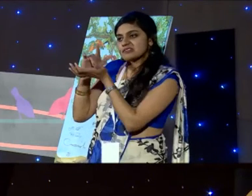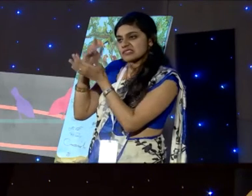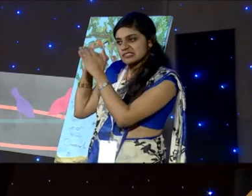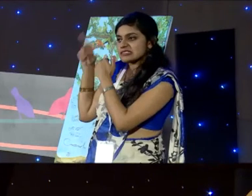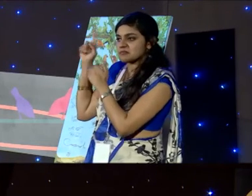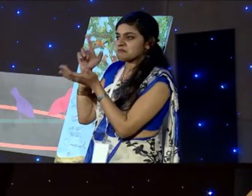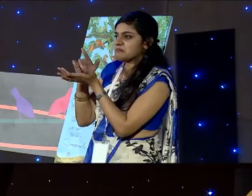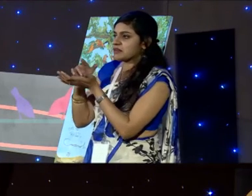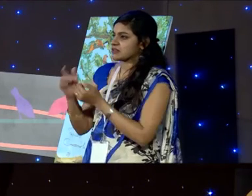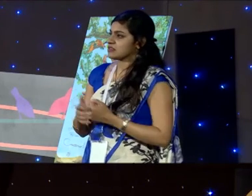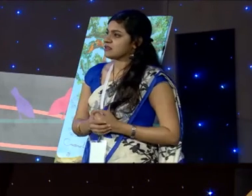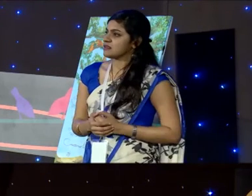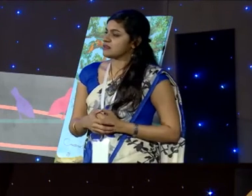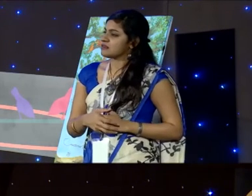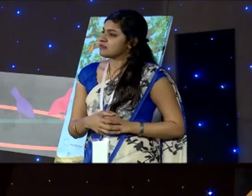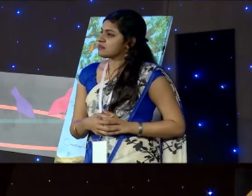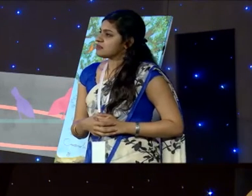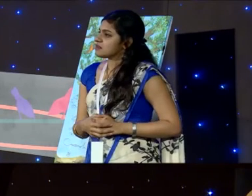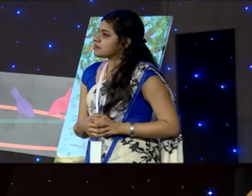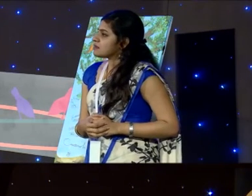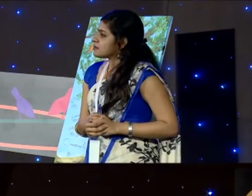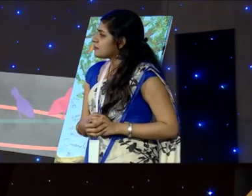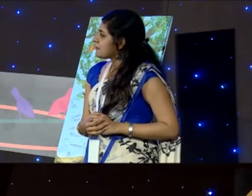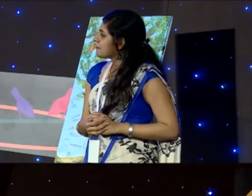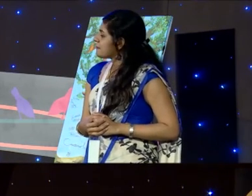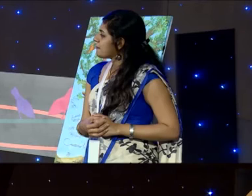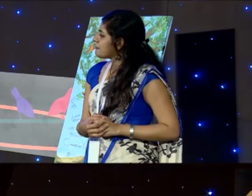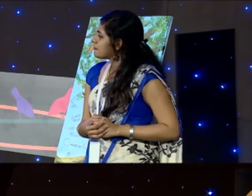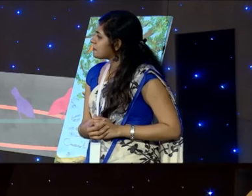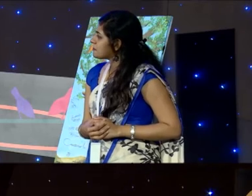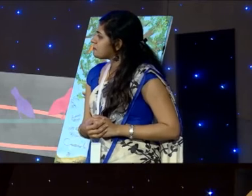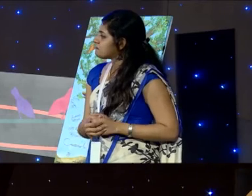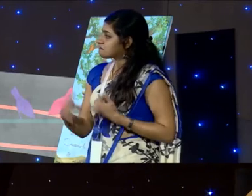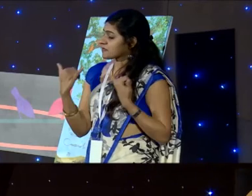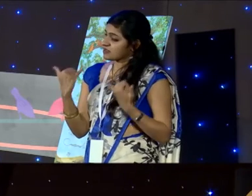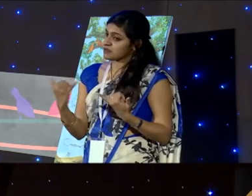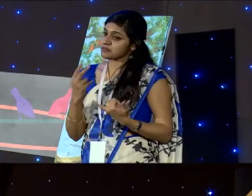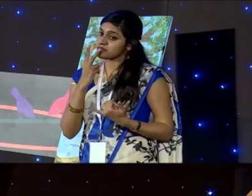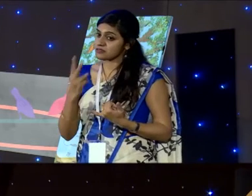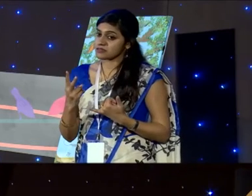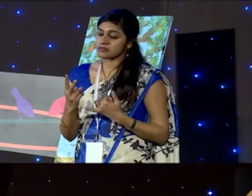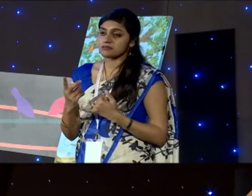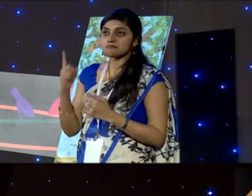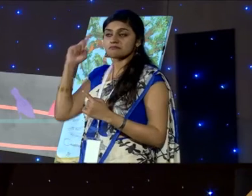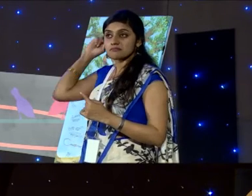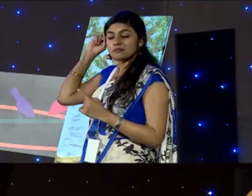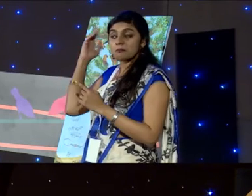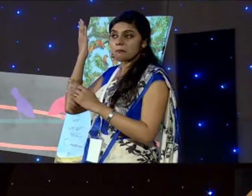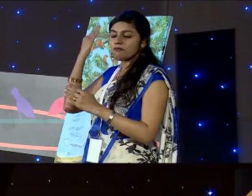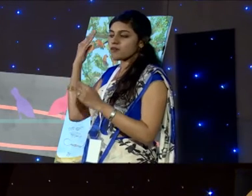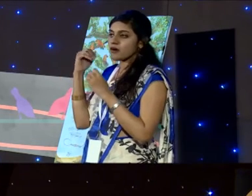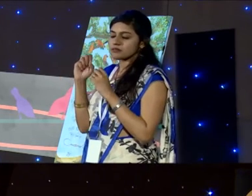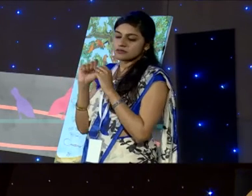discrimination, abuse towards people with disabilities, and how far we've come today to recognize the opposite